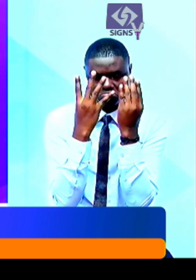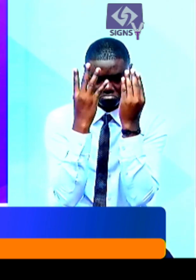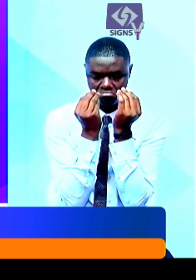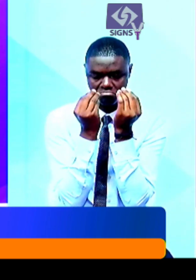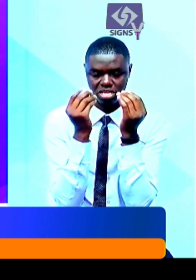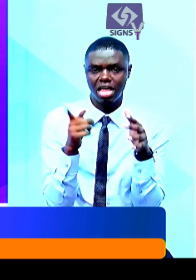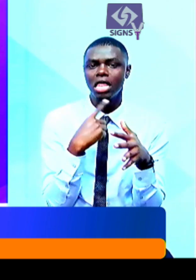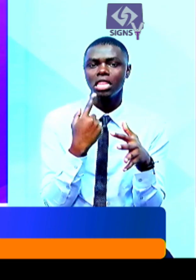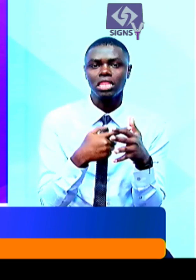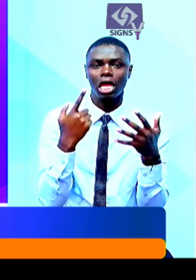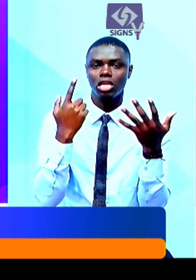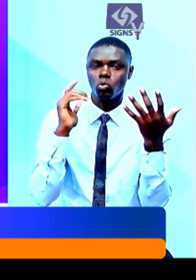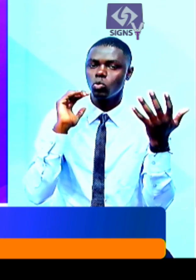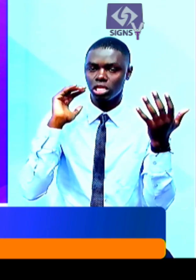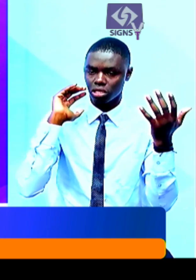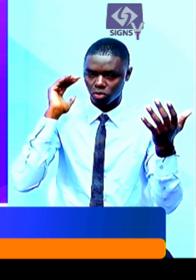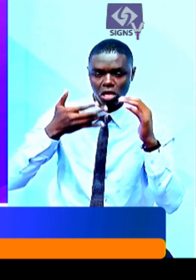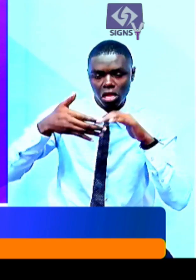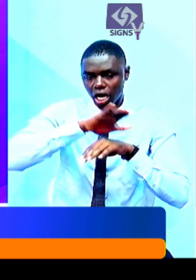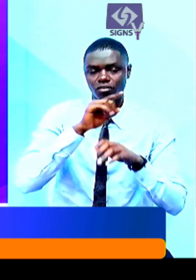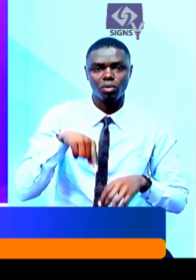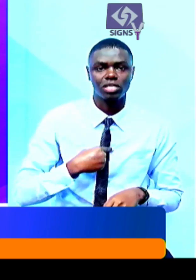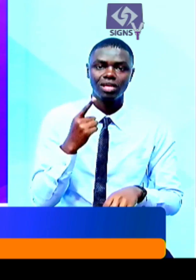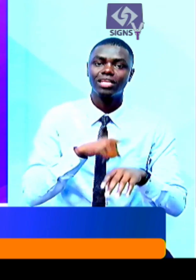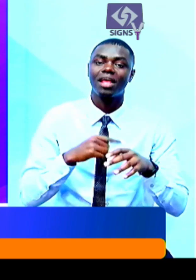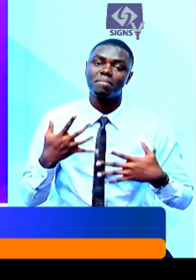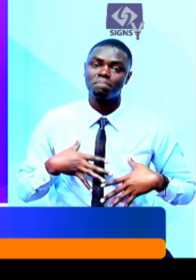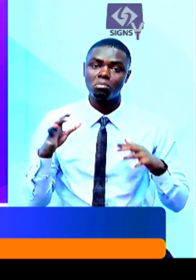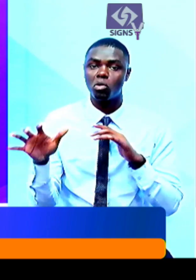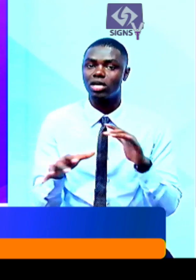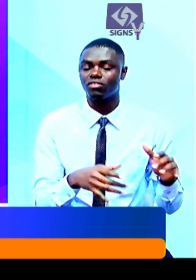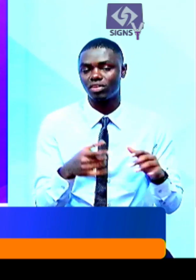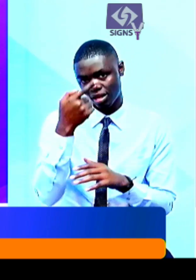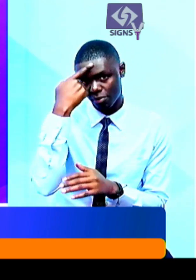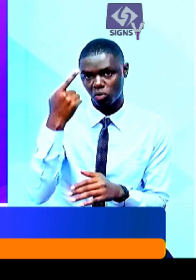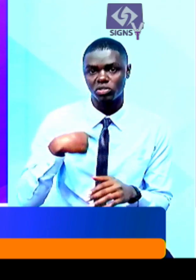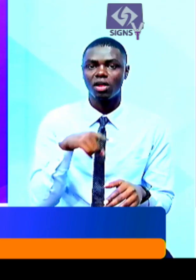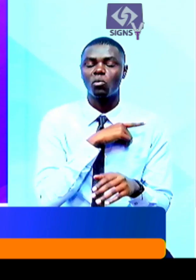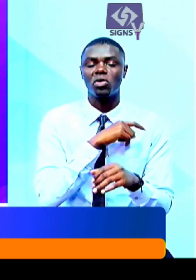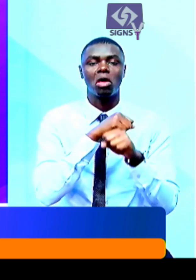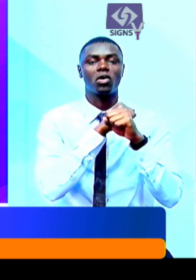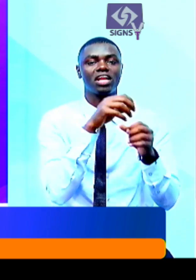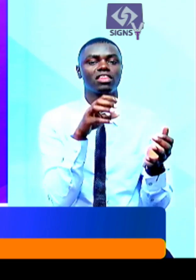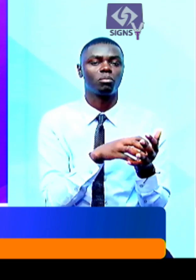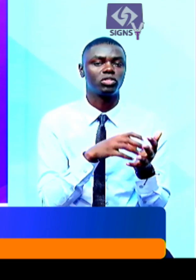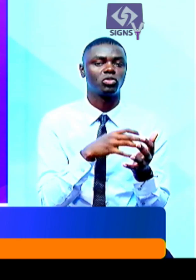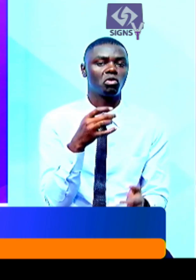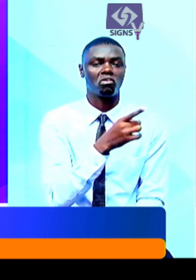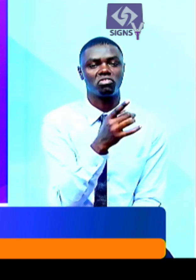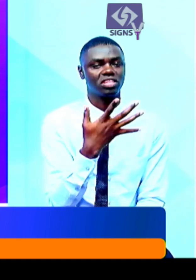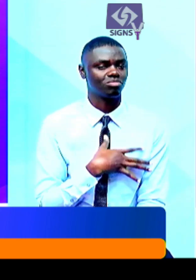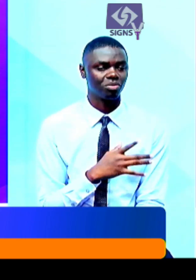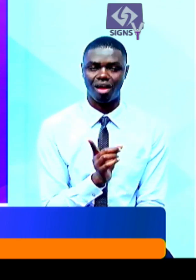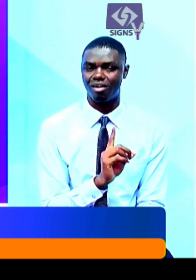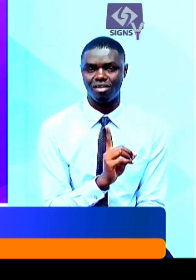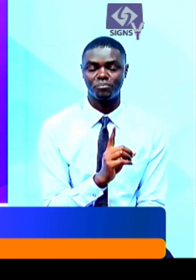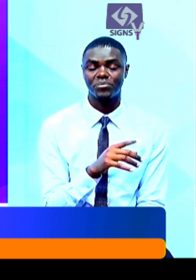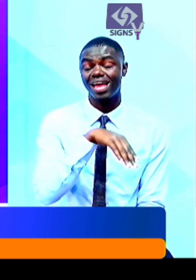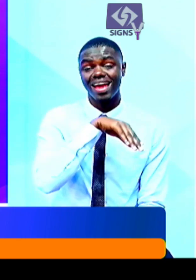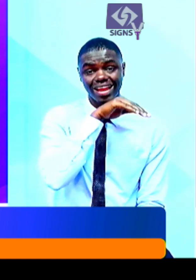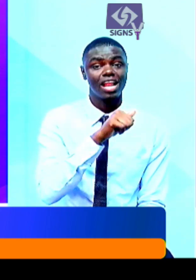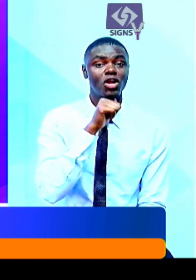and put our head in the sand when our people are suffering just because we are guarding the position of these people. Raila do